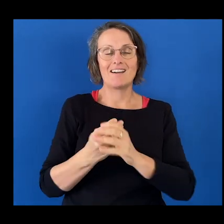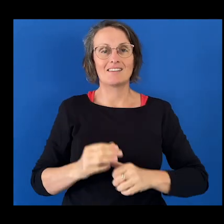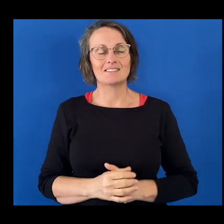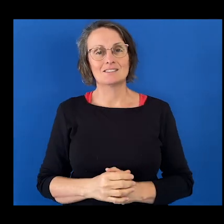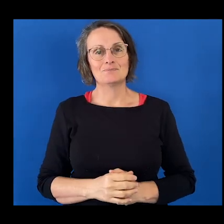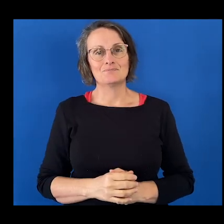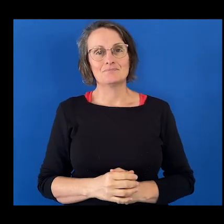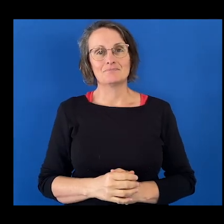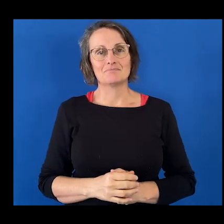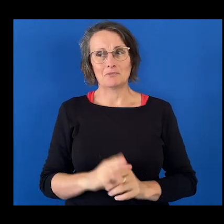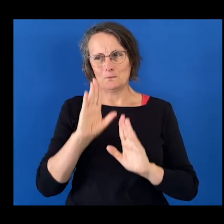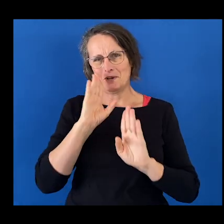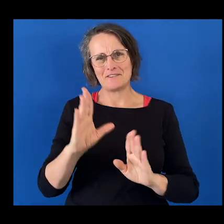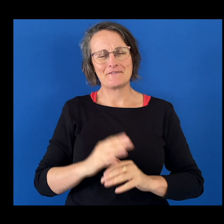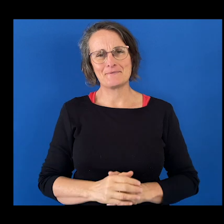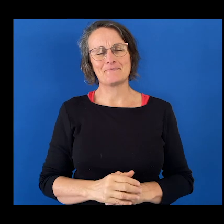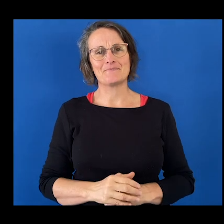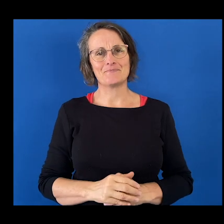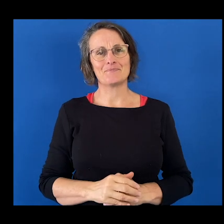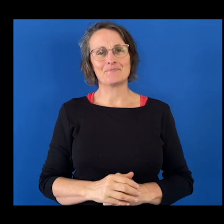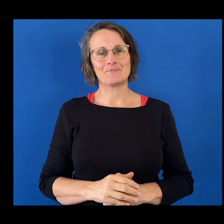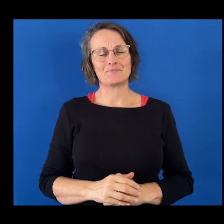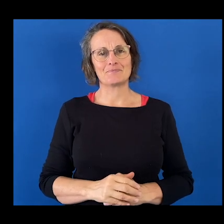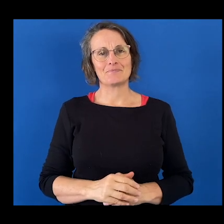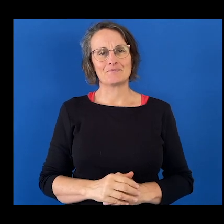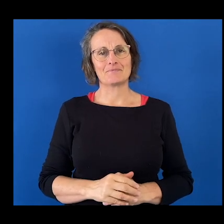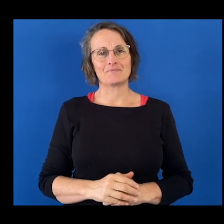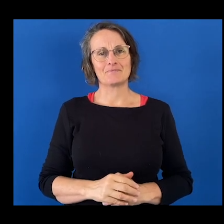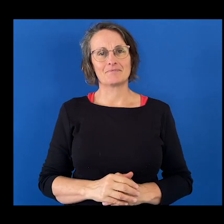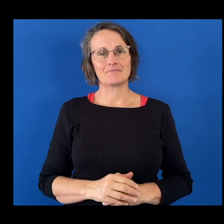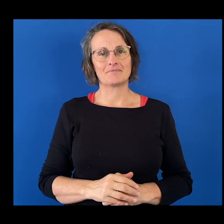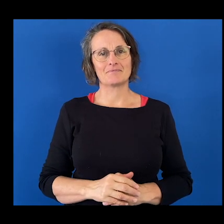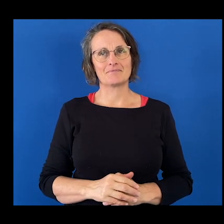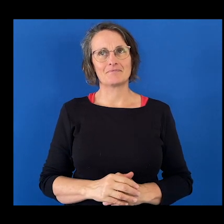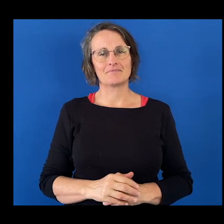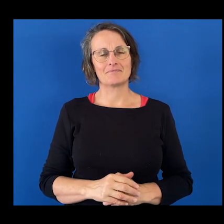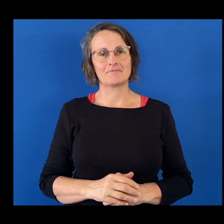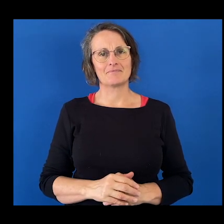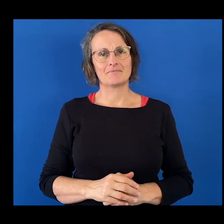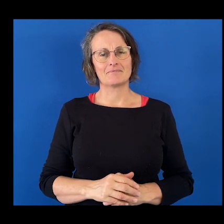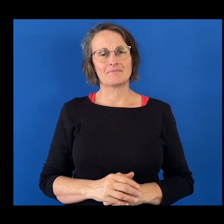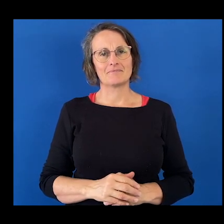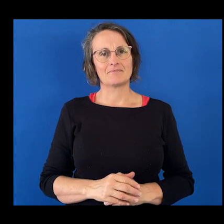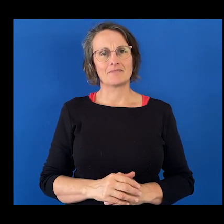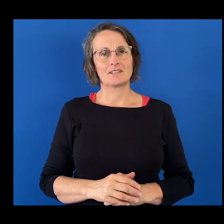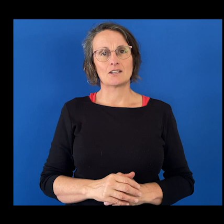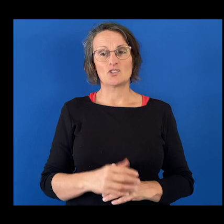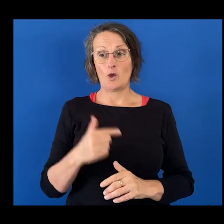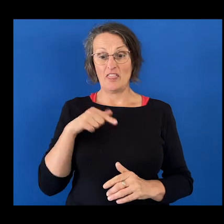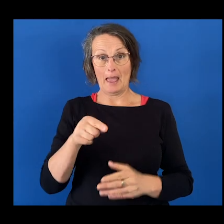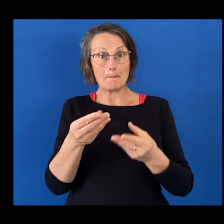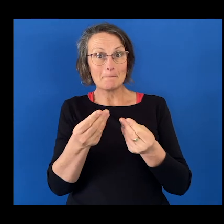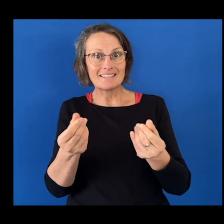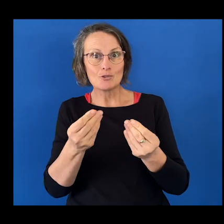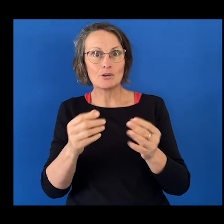that was a wonderful experience. And it was really working with